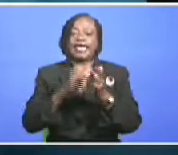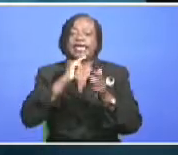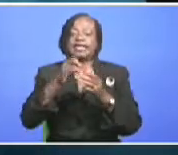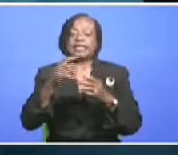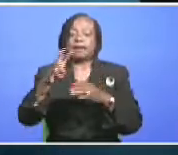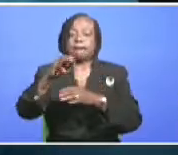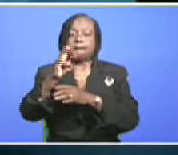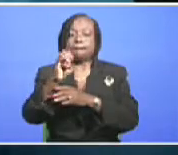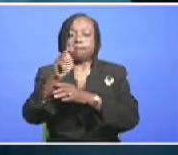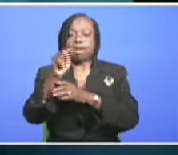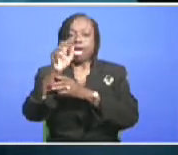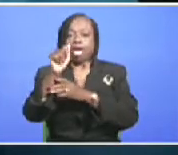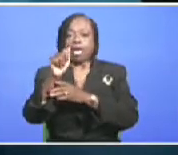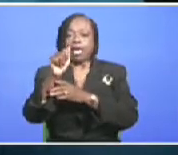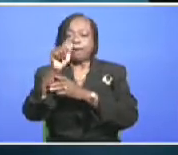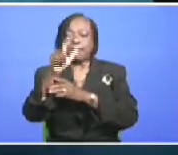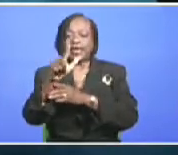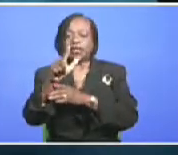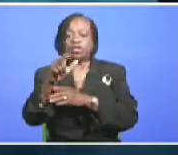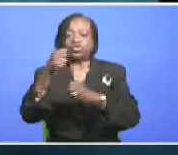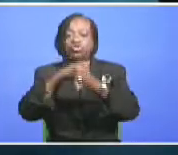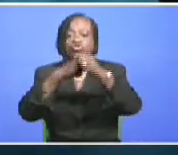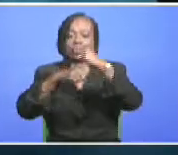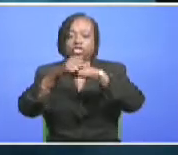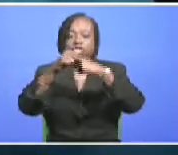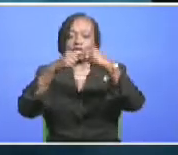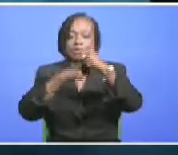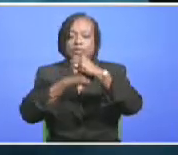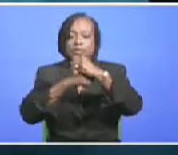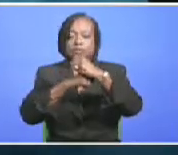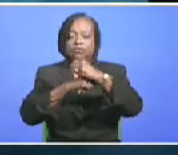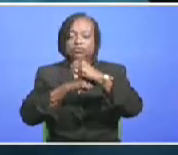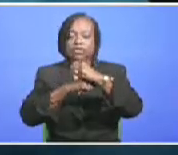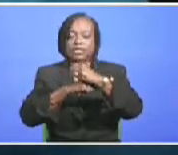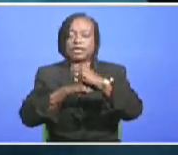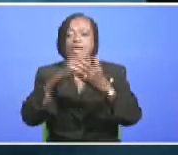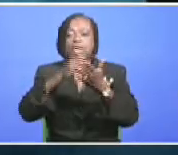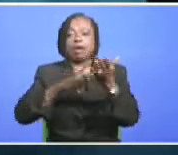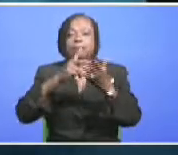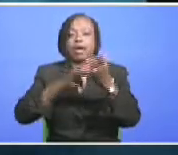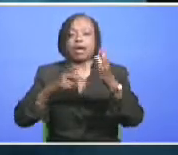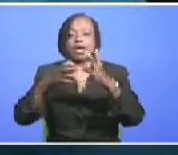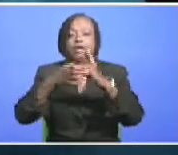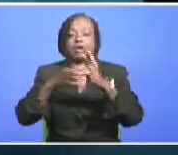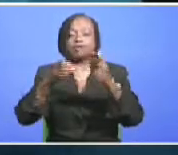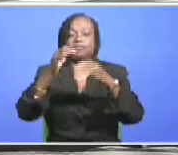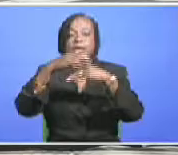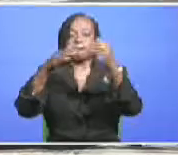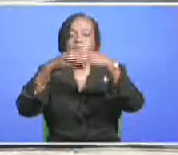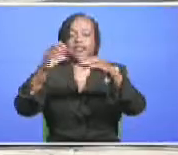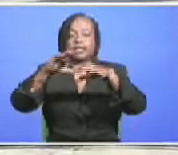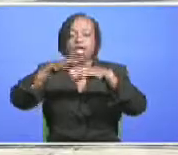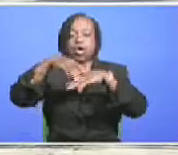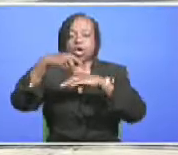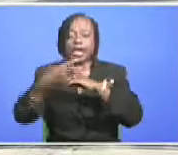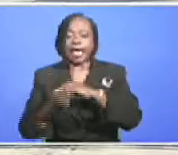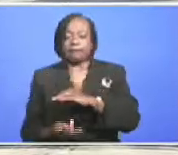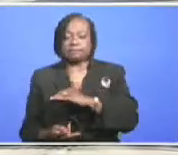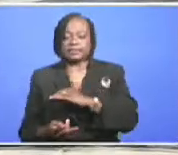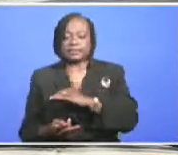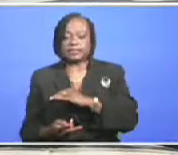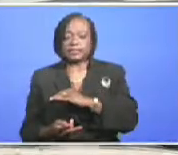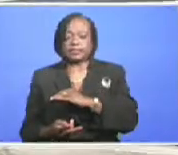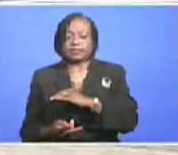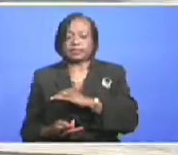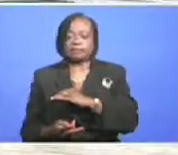severe heat. And there was a portion of the structure which had collapsed. That is the eastern portion. And for the officers,